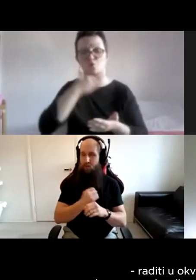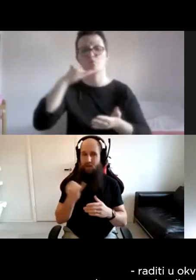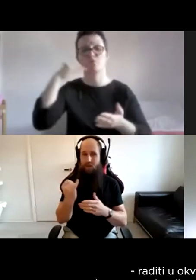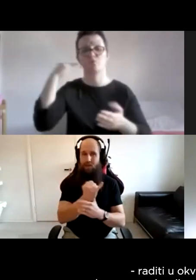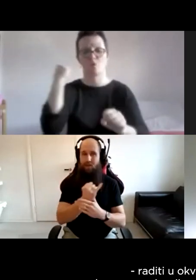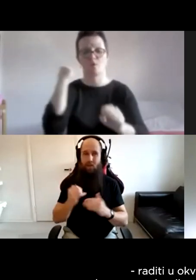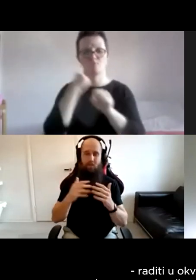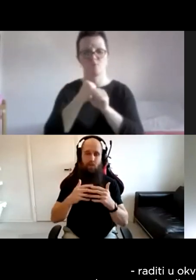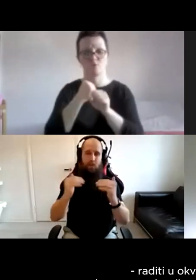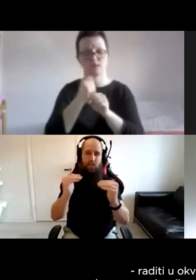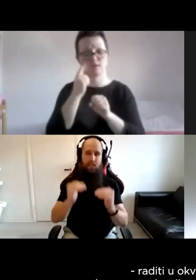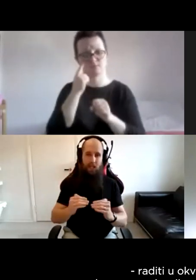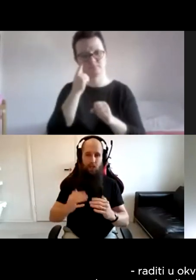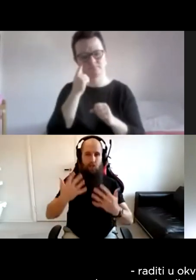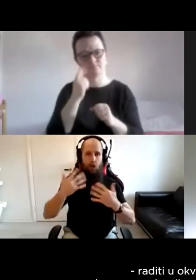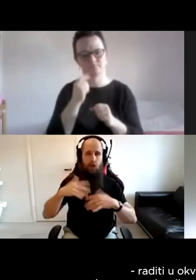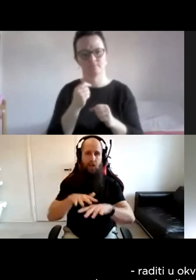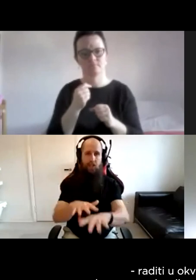so and more